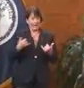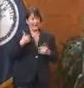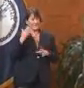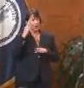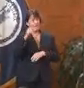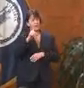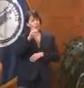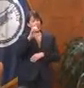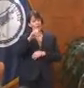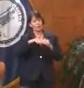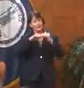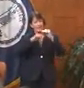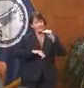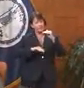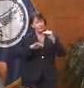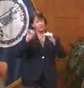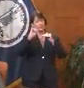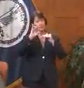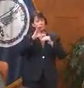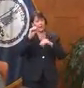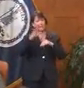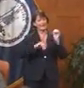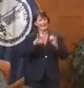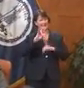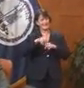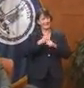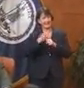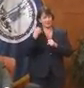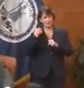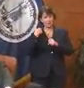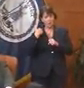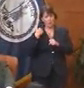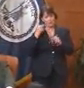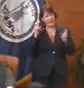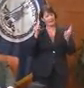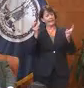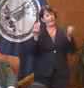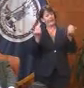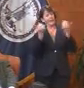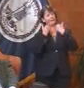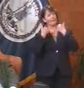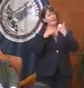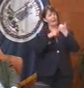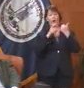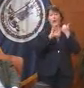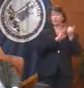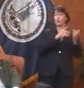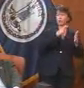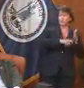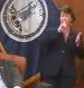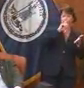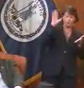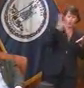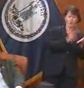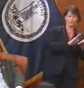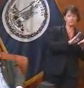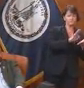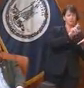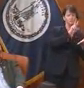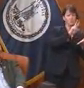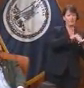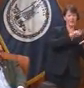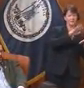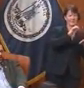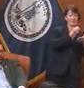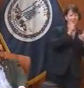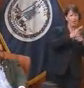100 fewer providers than we did 7 years ago, that was sold to us on the promise that our premiums would drop by $2,500 a year, that